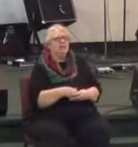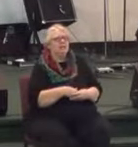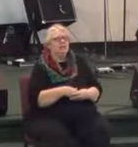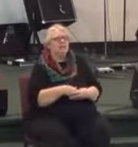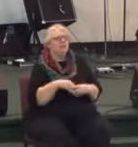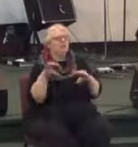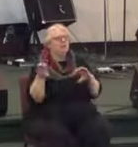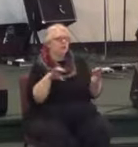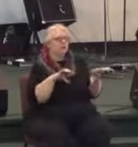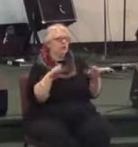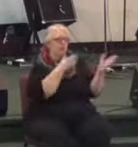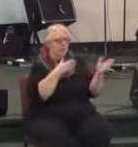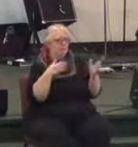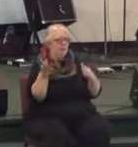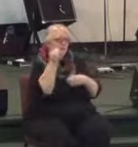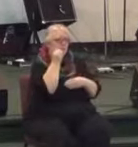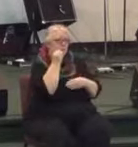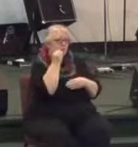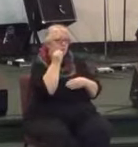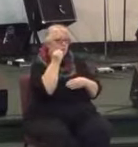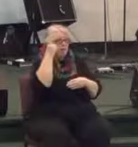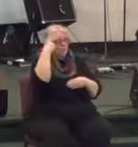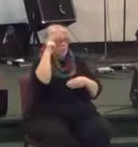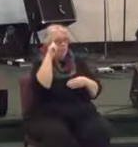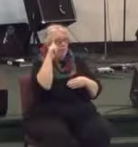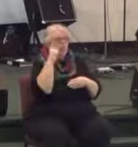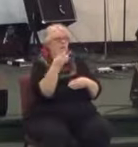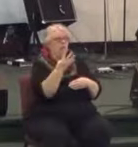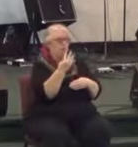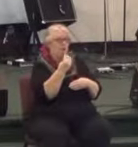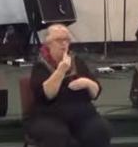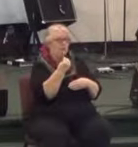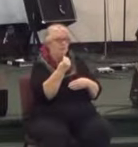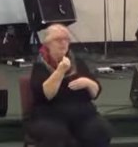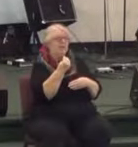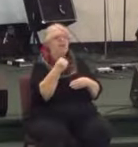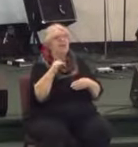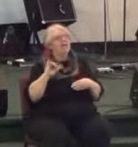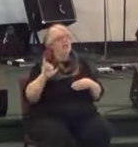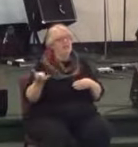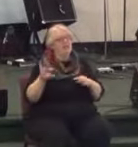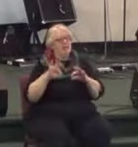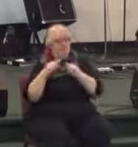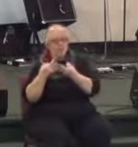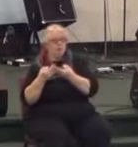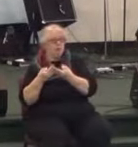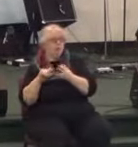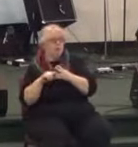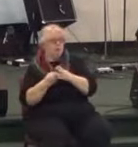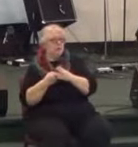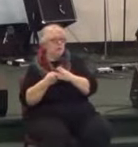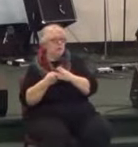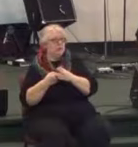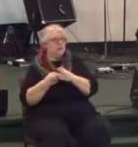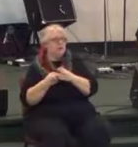And they're also, her and Zach are starting a small group too. So there are sign-up sheets out there for the